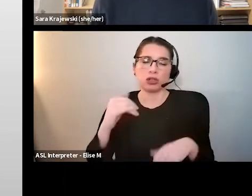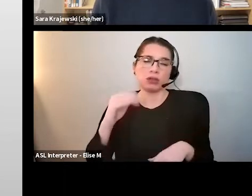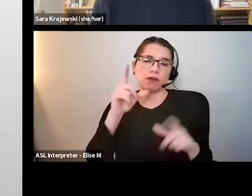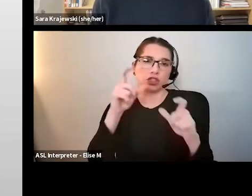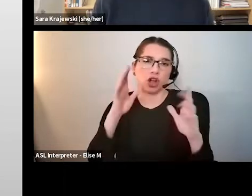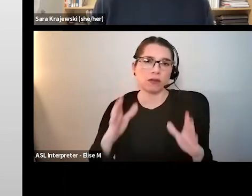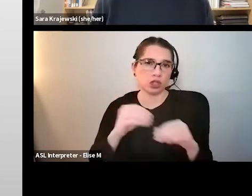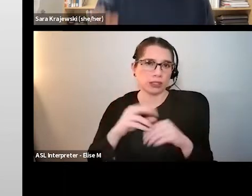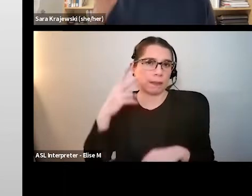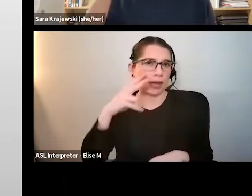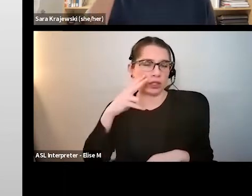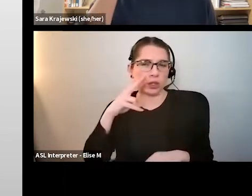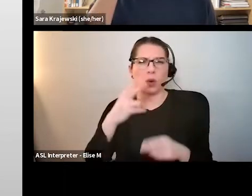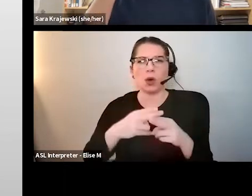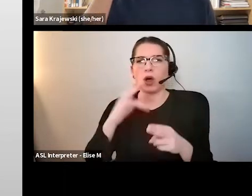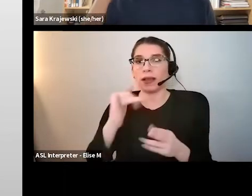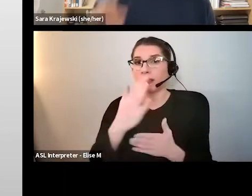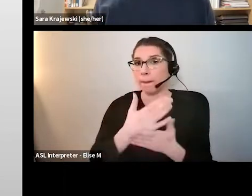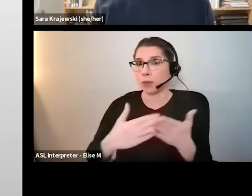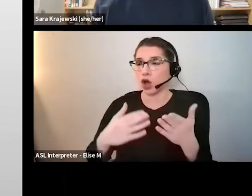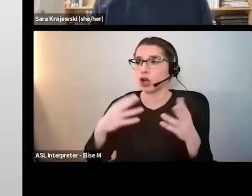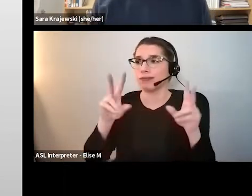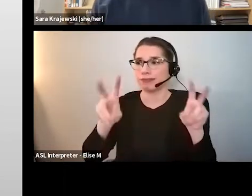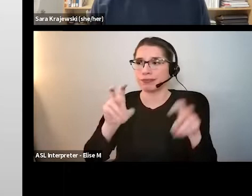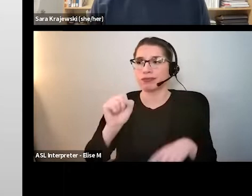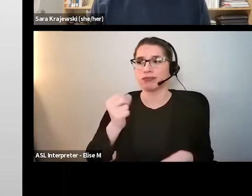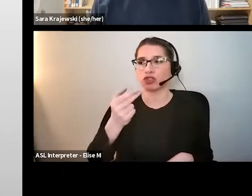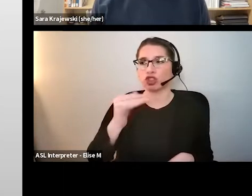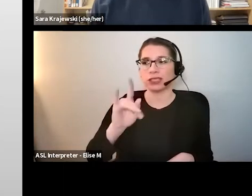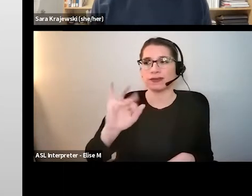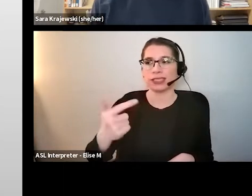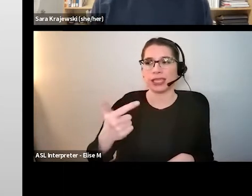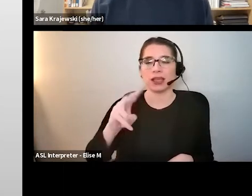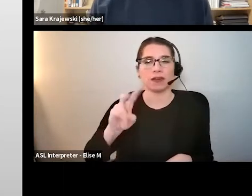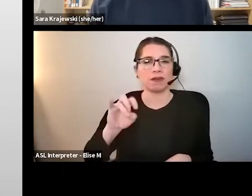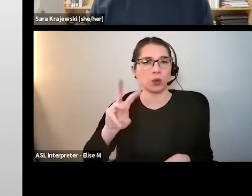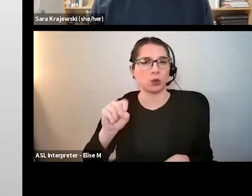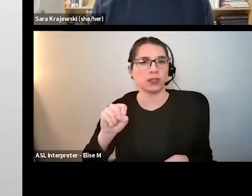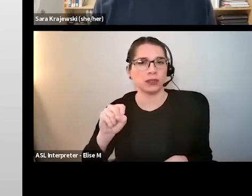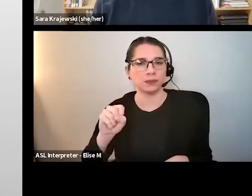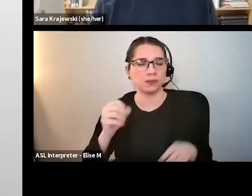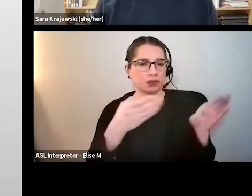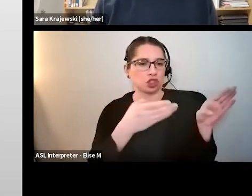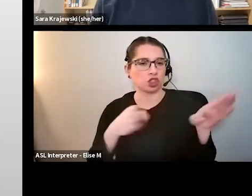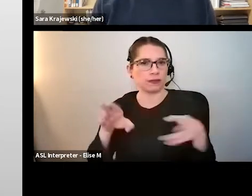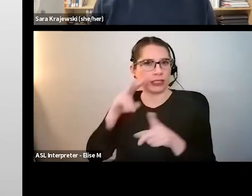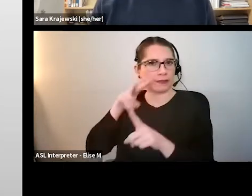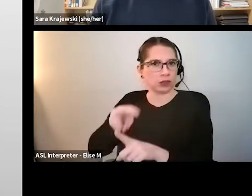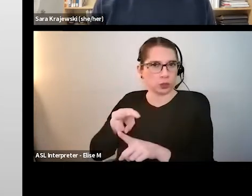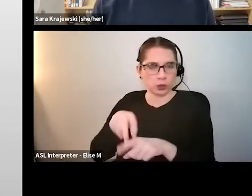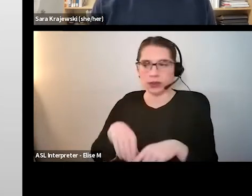and we're calling this part of the exhibition Shifting Views. In the 1920s and 30s,